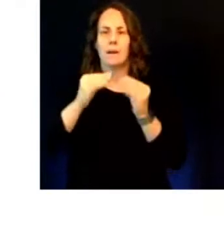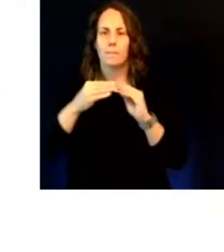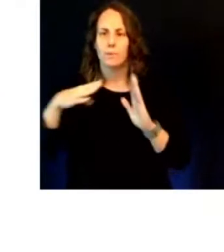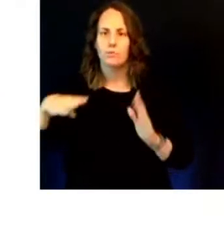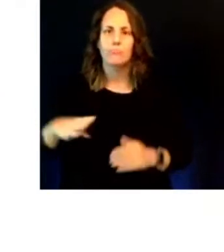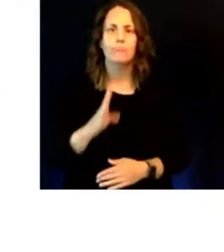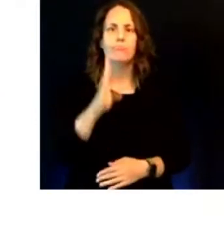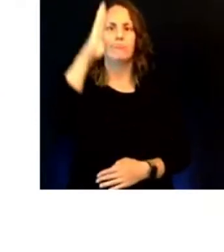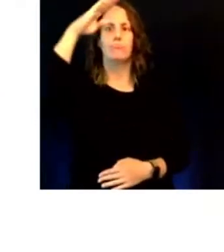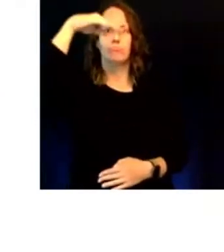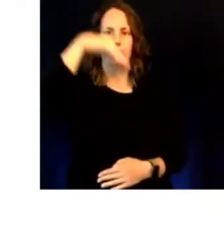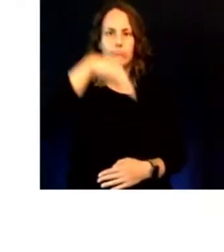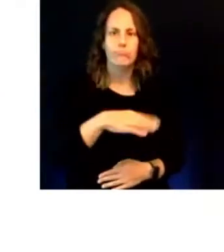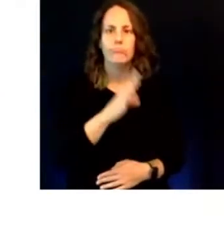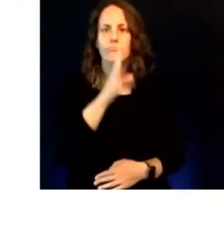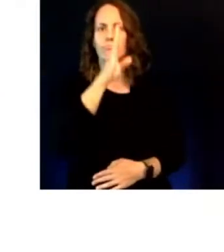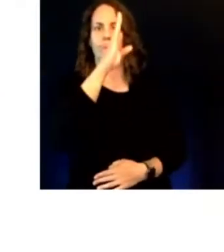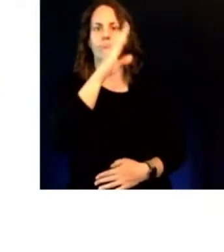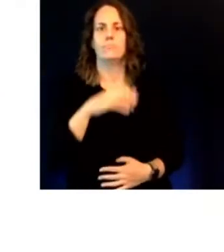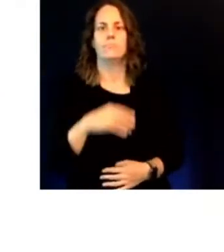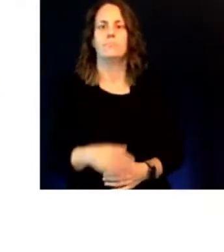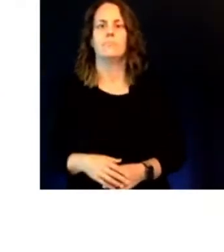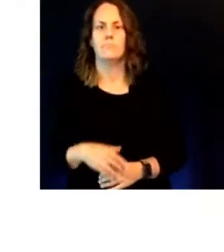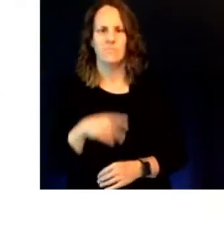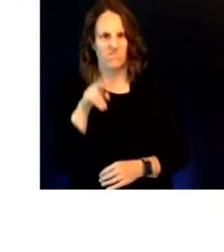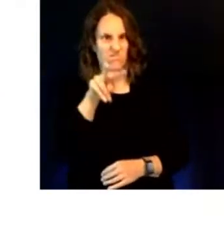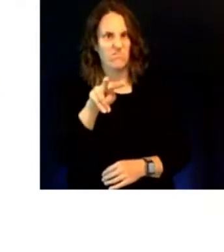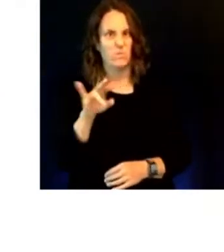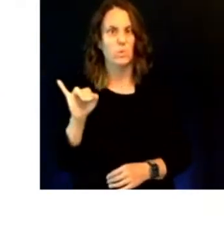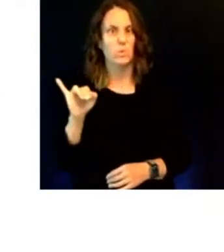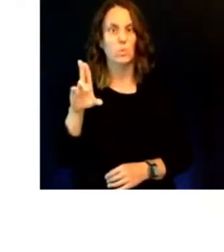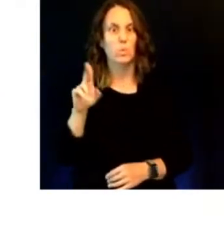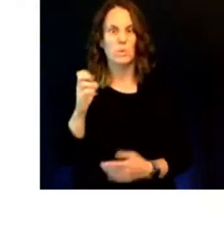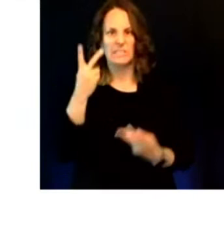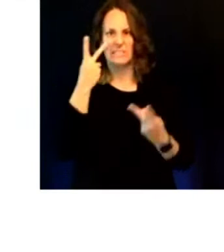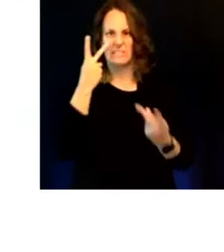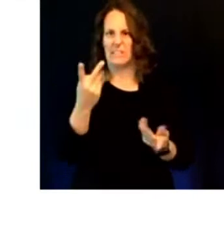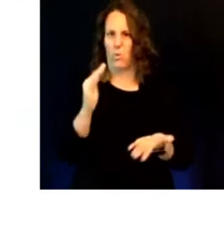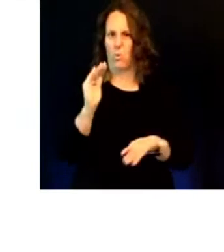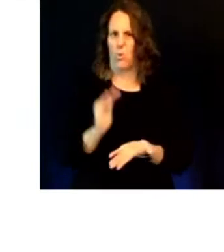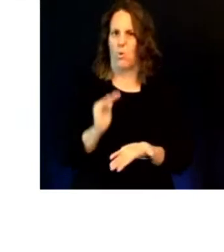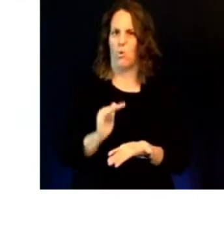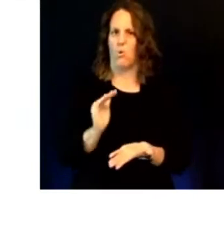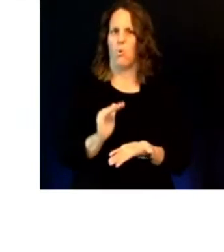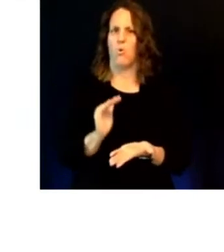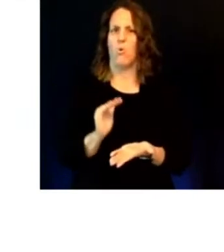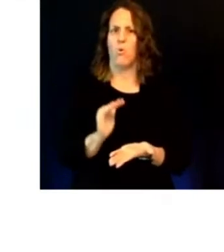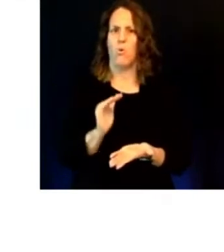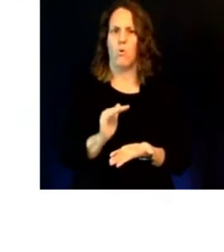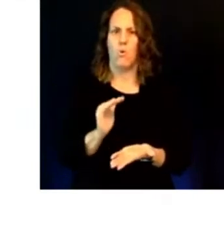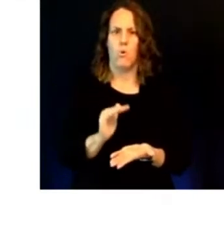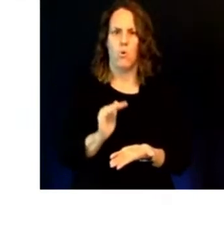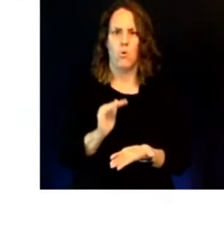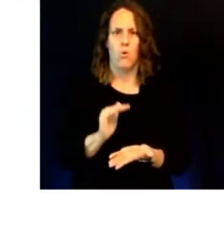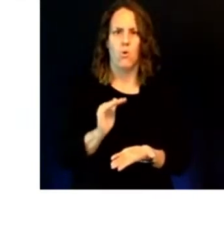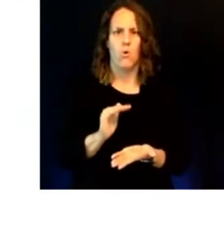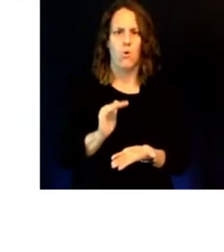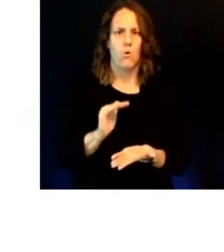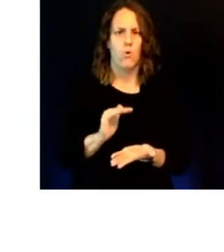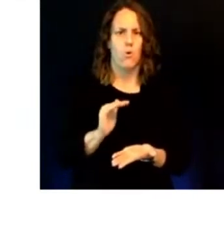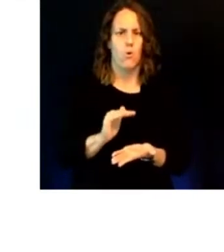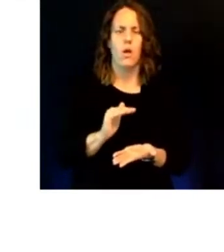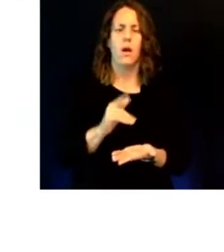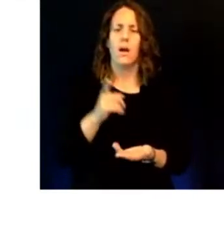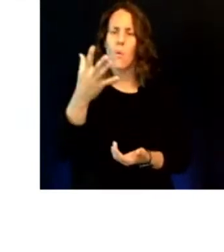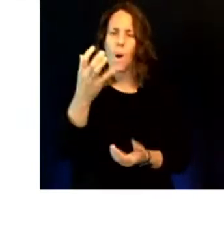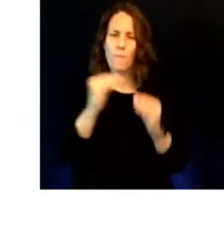very low case counts. It's a little bit difficult to visualize that on the bigger chart. So this really lets you zoom in and see what's